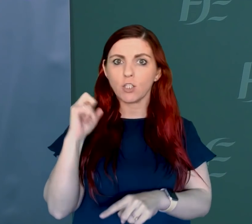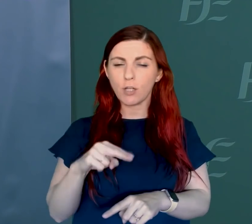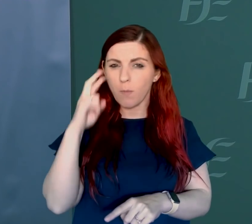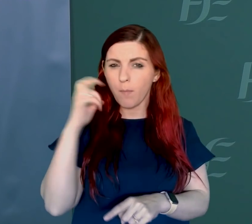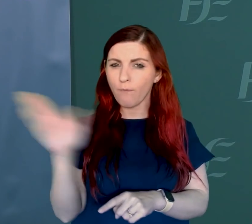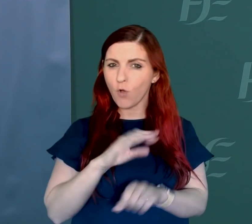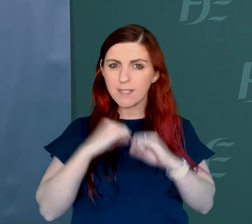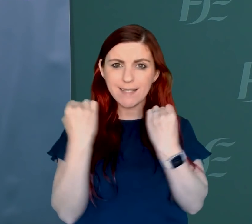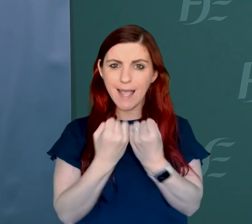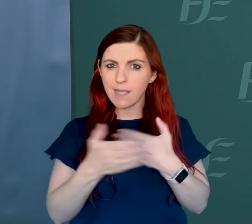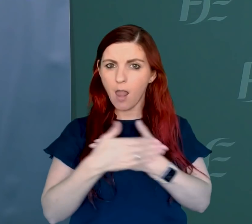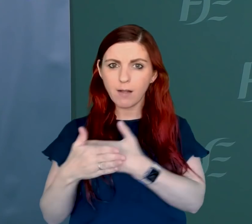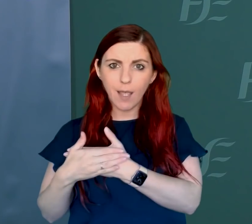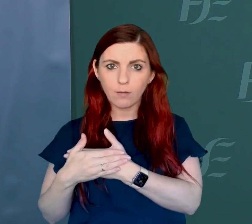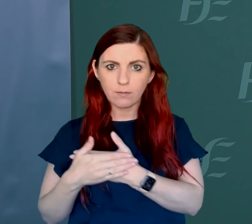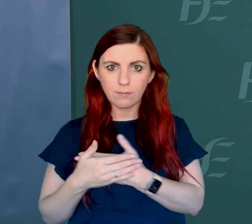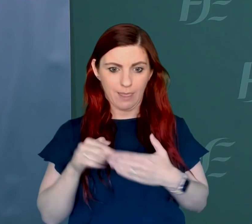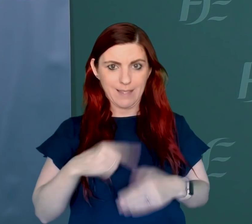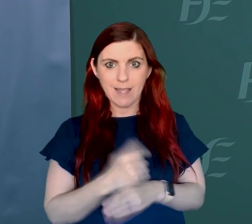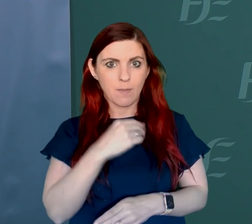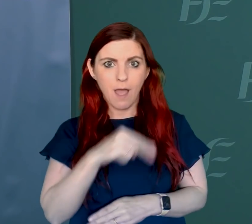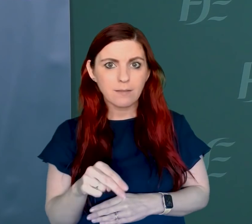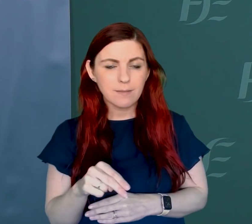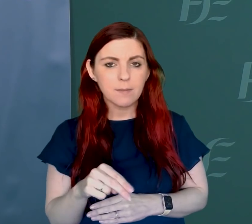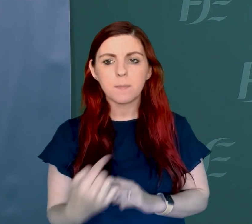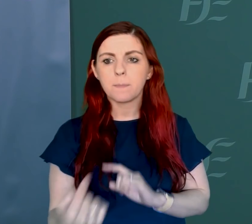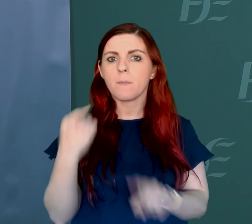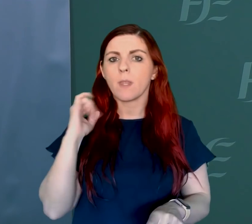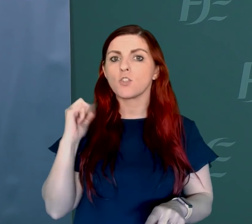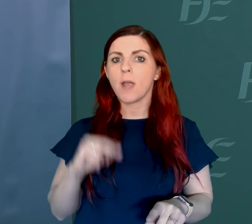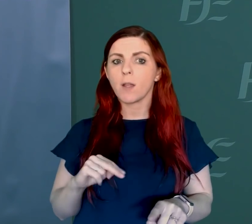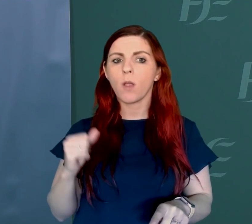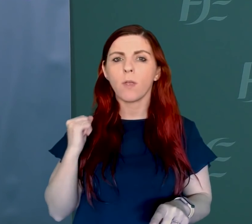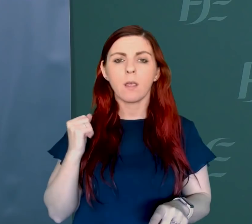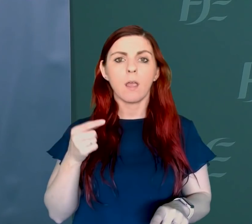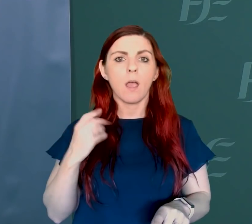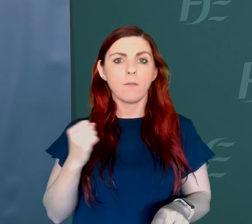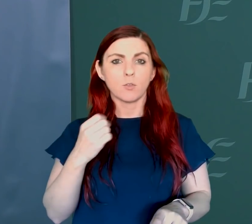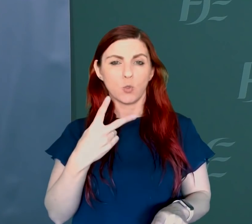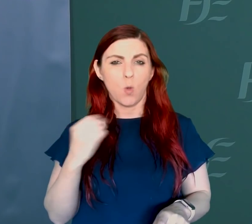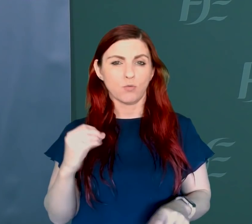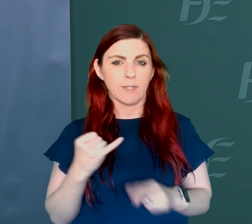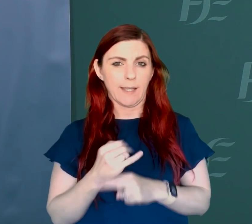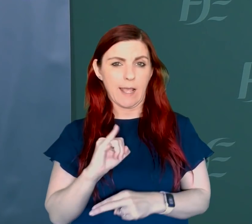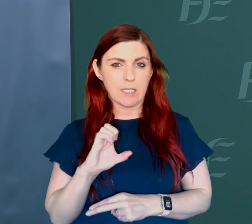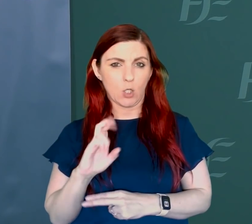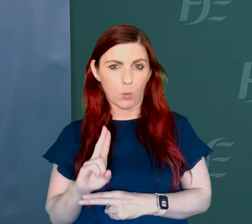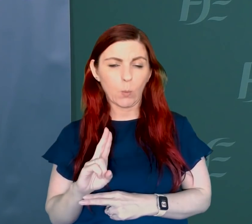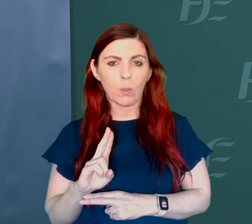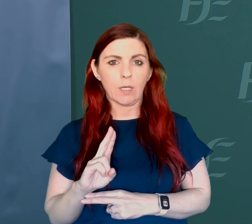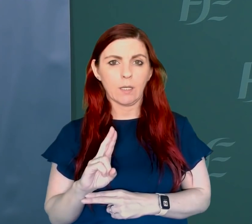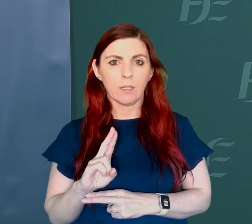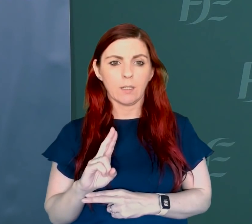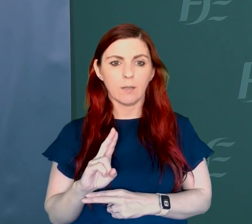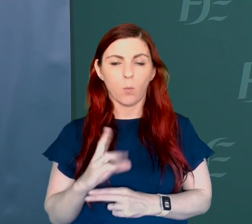lockdown. And just an interesting comparison, back then in January when we did have those 200 patients in ICU